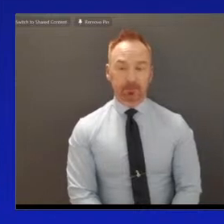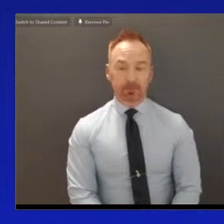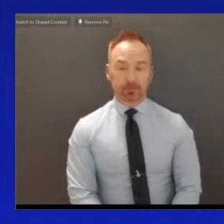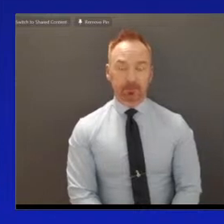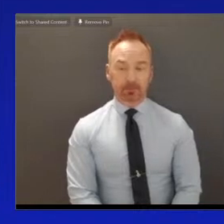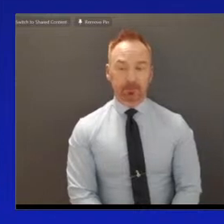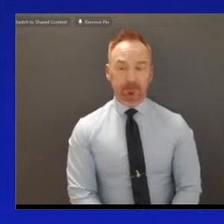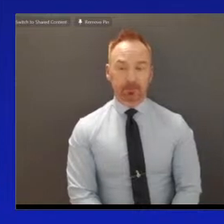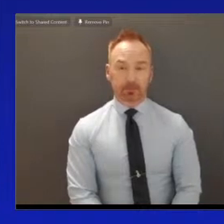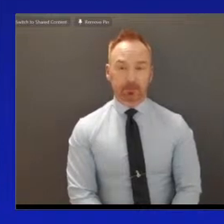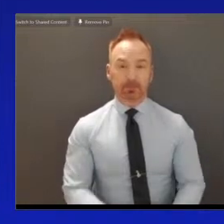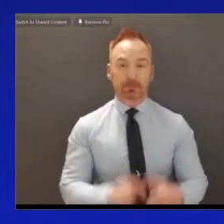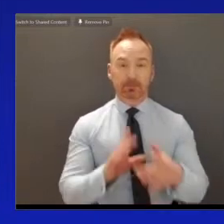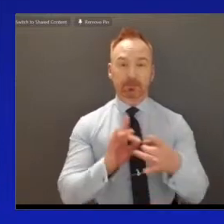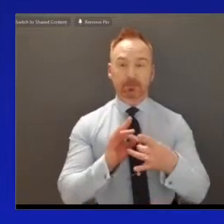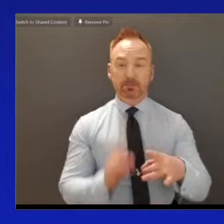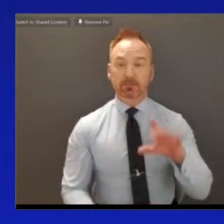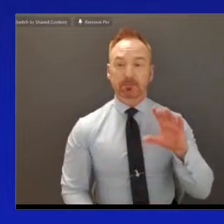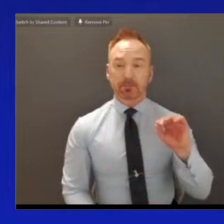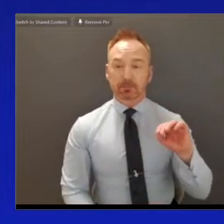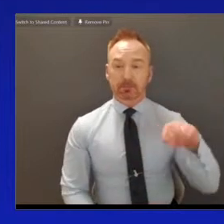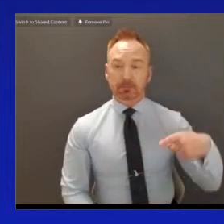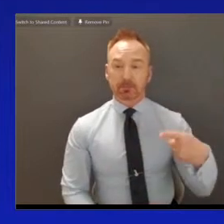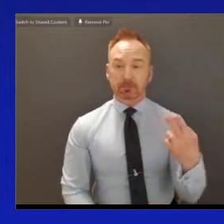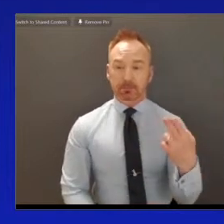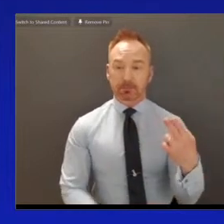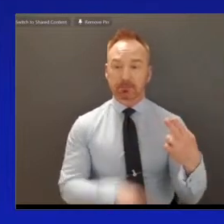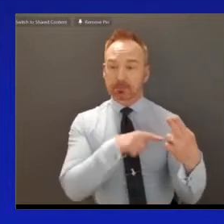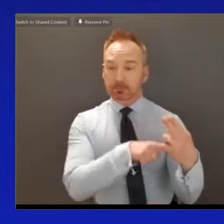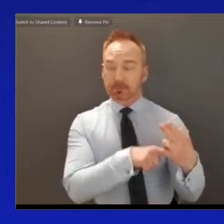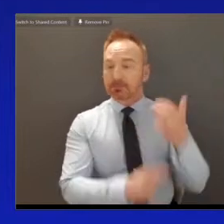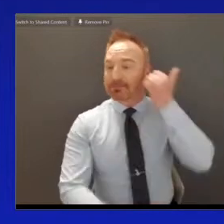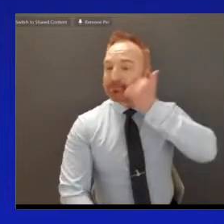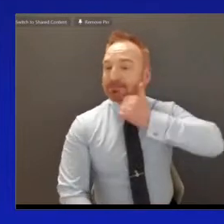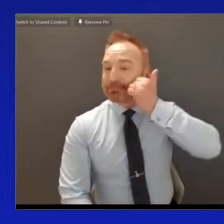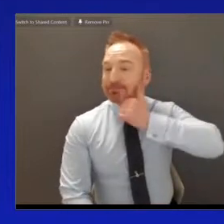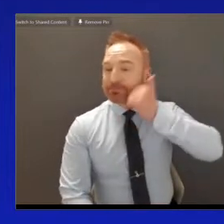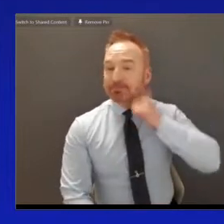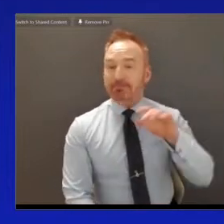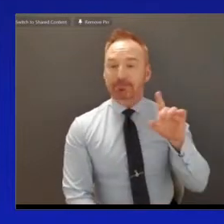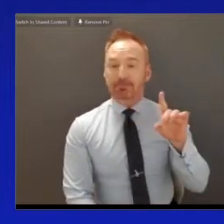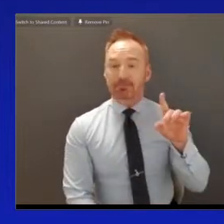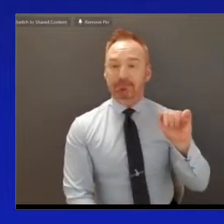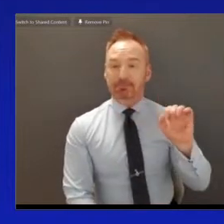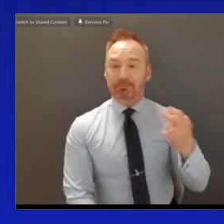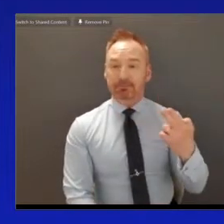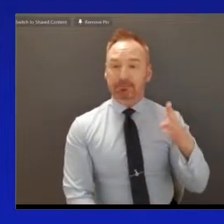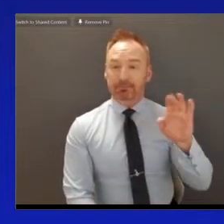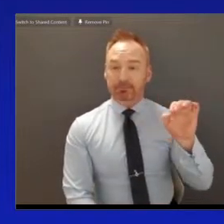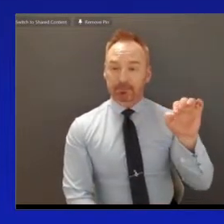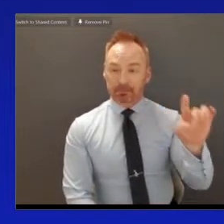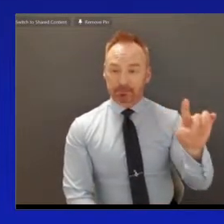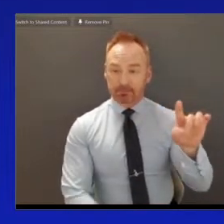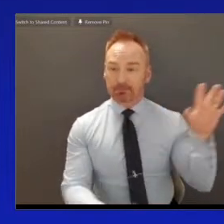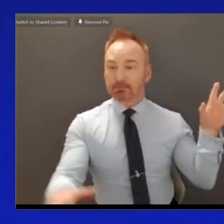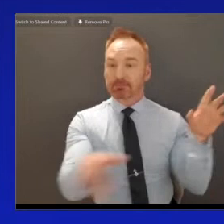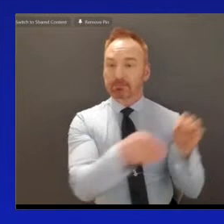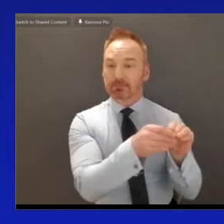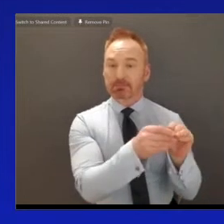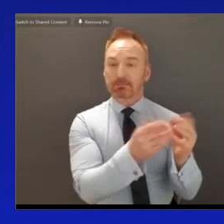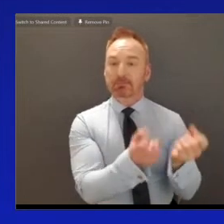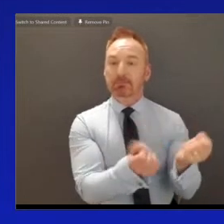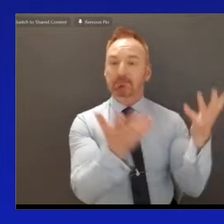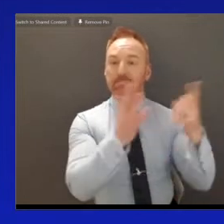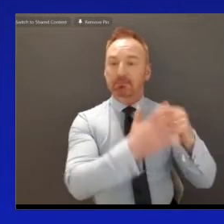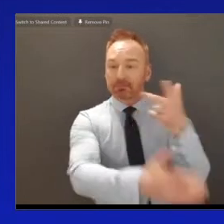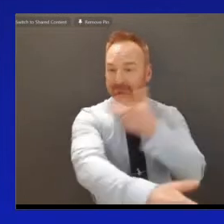OPH's COVID-19 daily dashboard. The number of vaccines received and vaccines administered will appear in the dashboard and